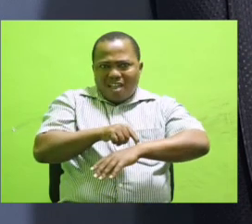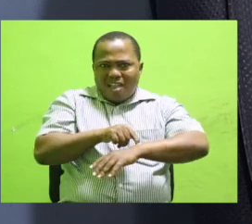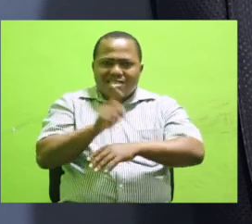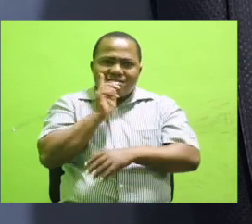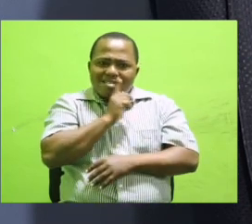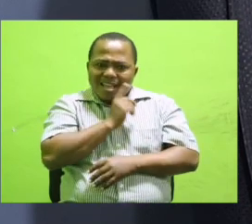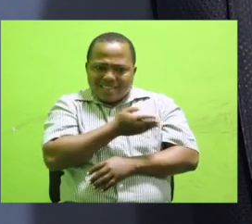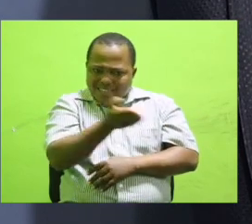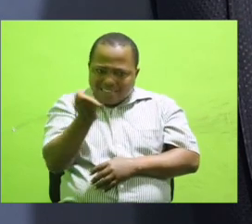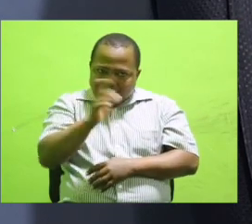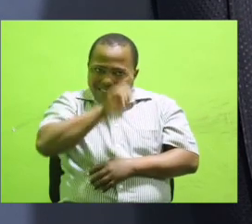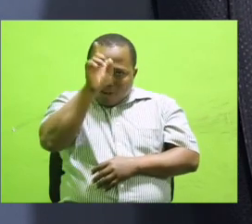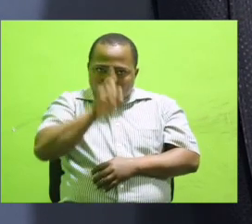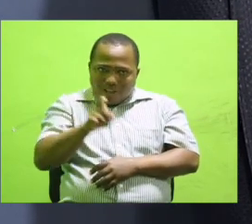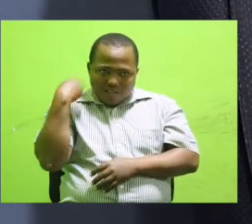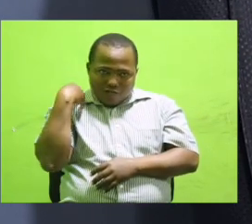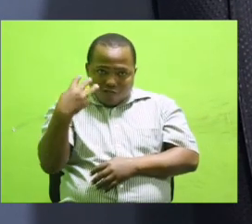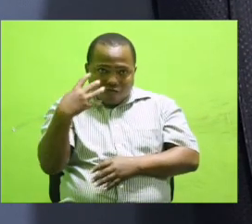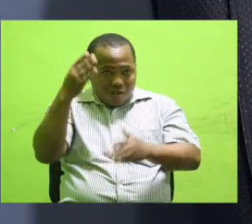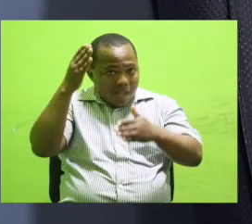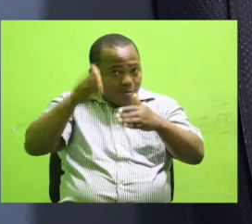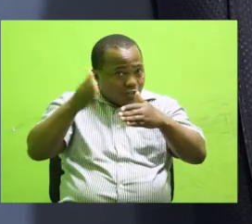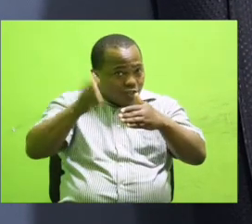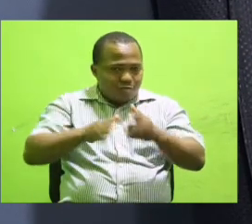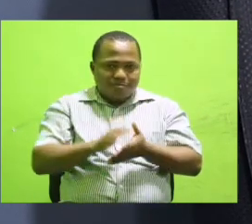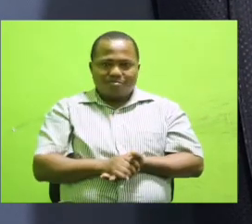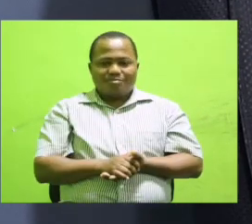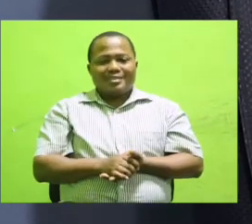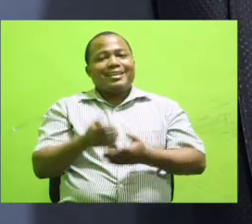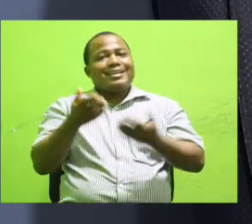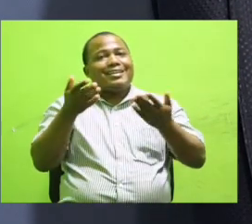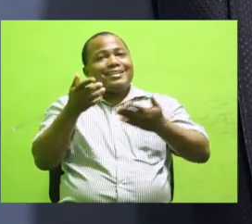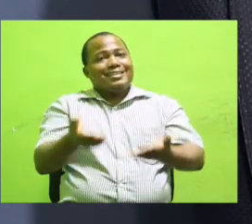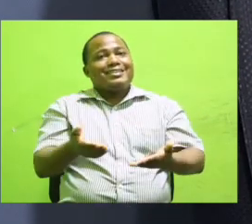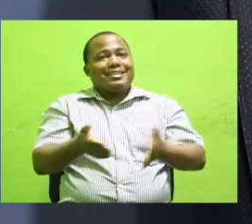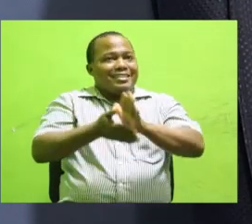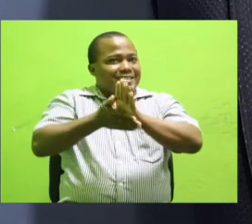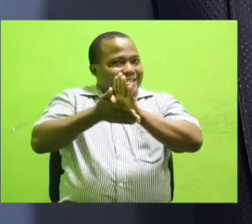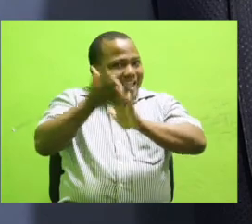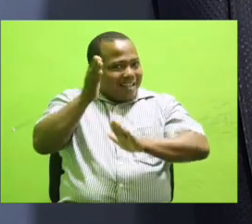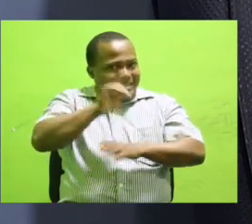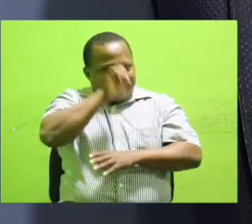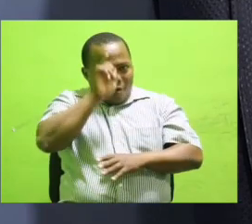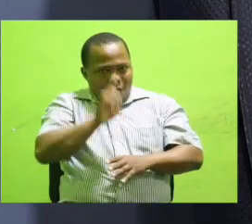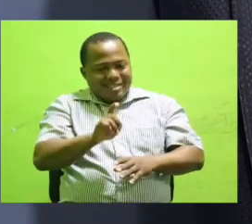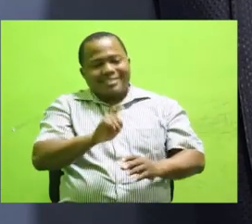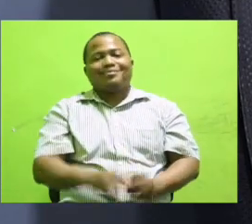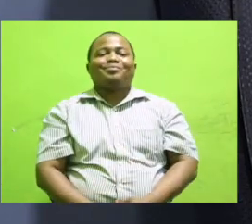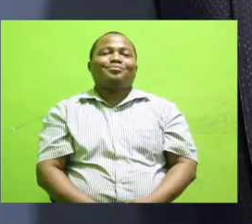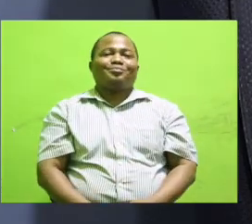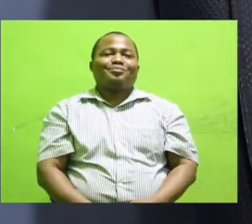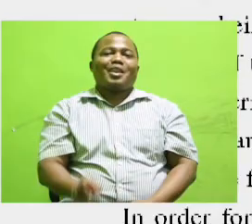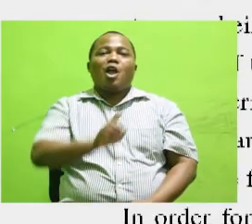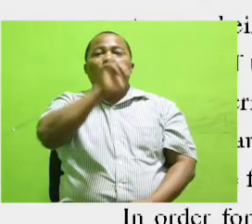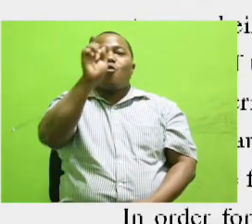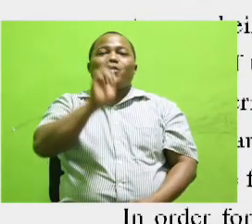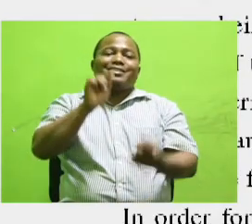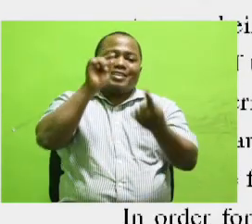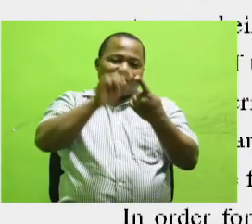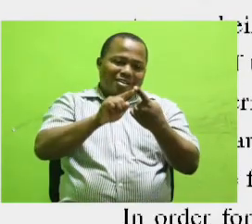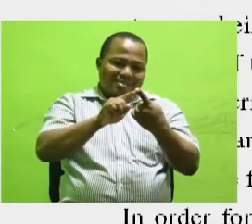they are. So without wasting any further time, let's start with the questions. Question 1